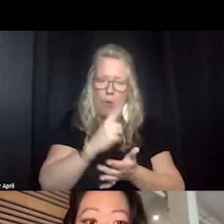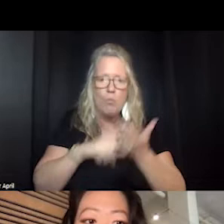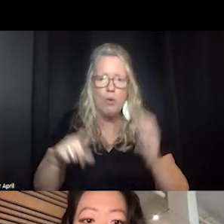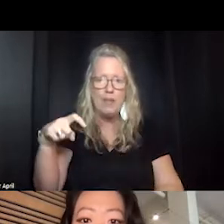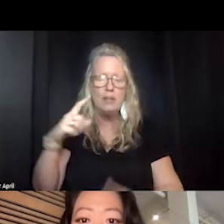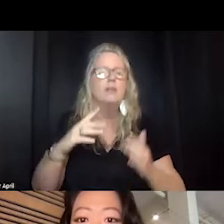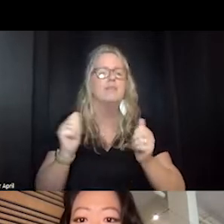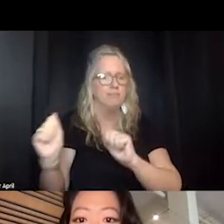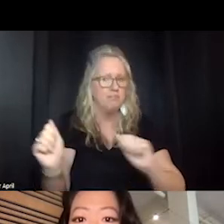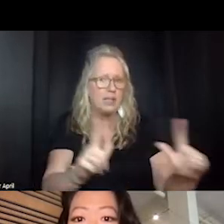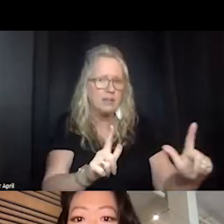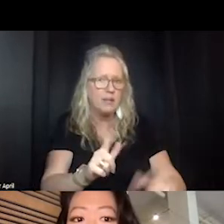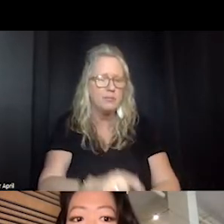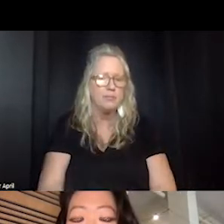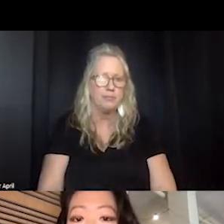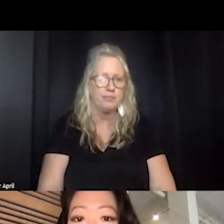Next slide.